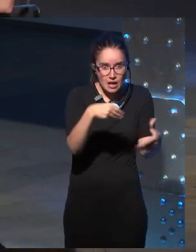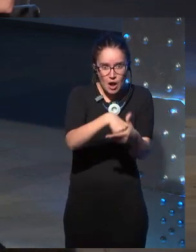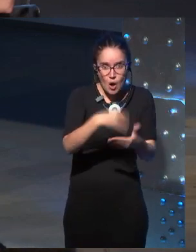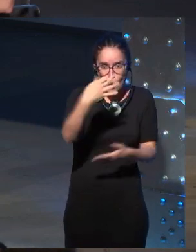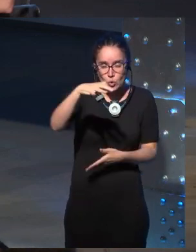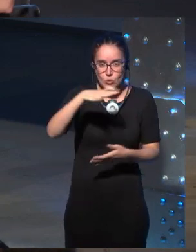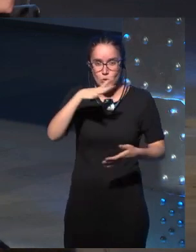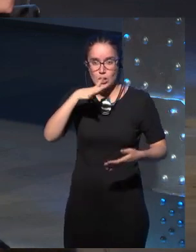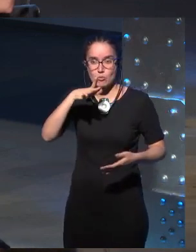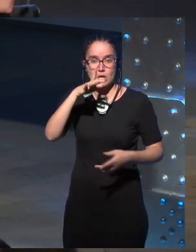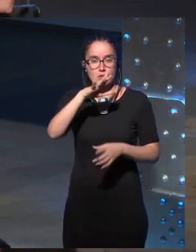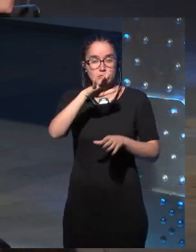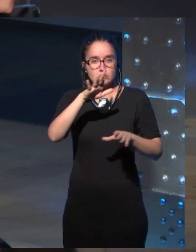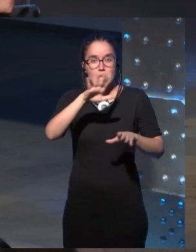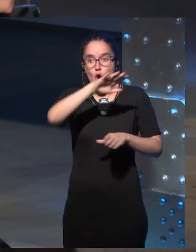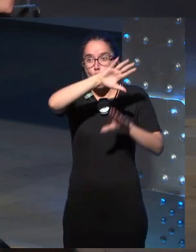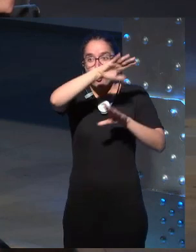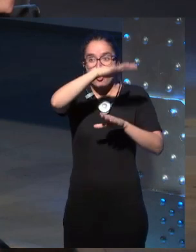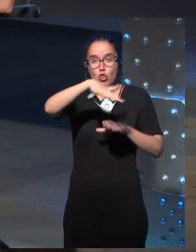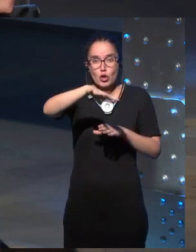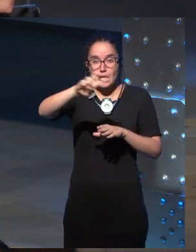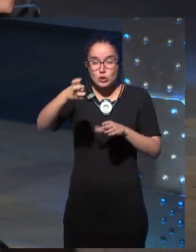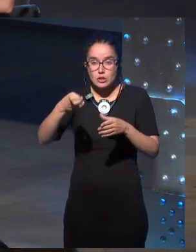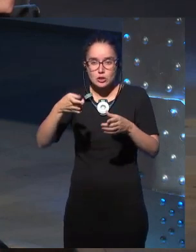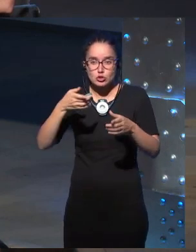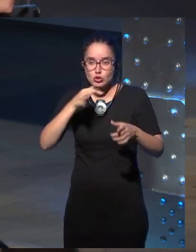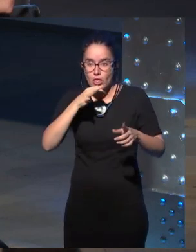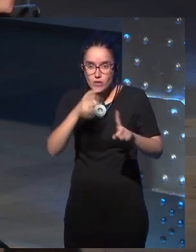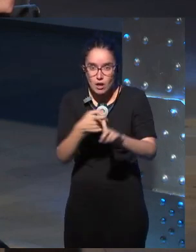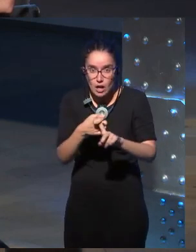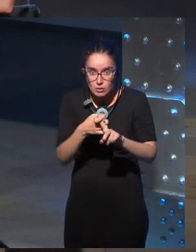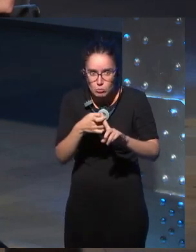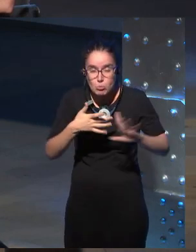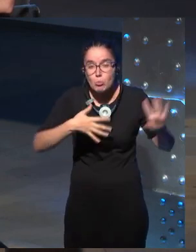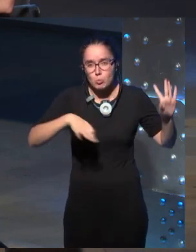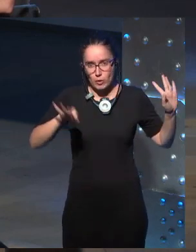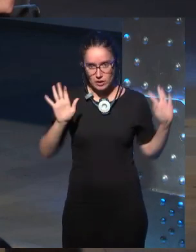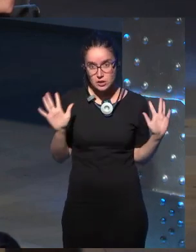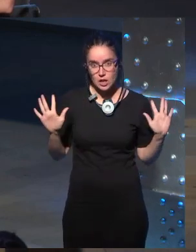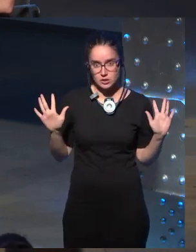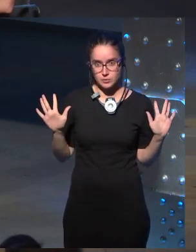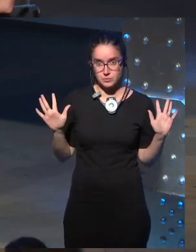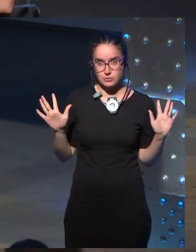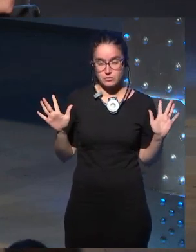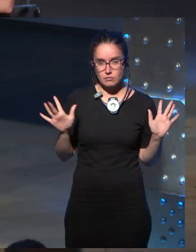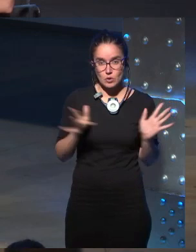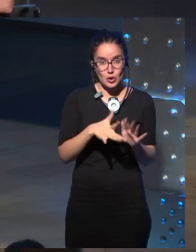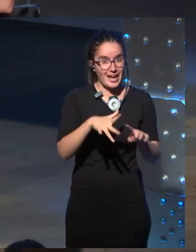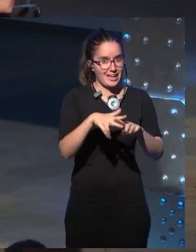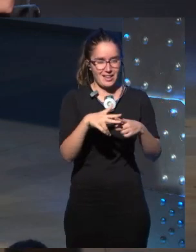other life from anywhere else as of yet? Well, maybe. We haven't had the tools for very